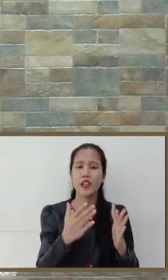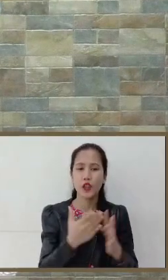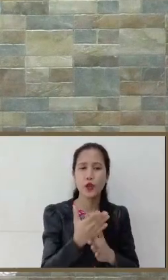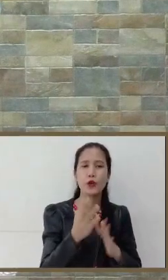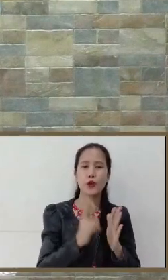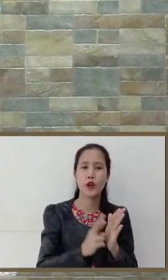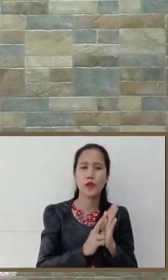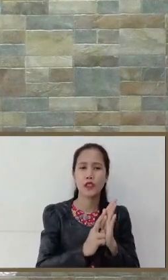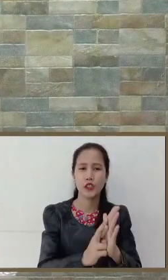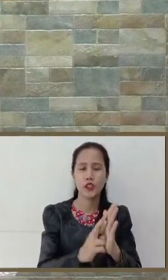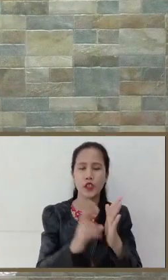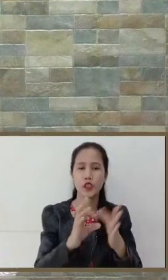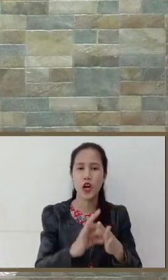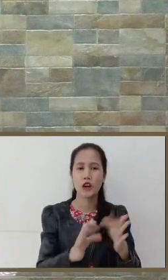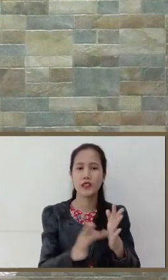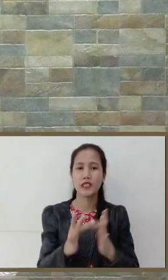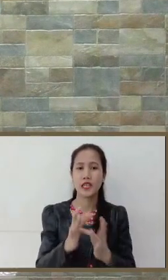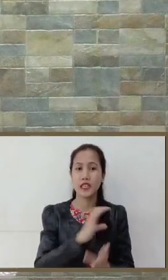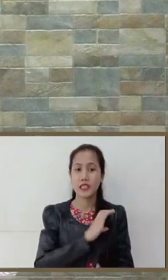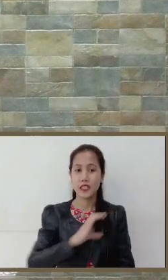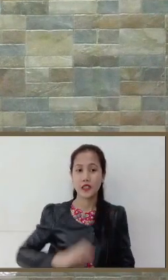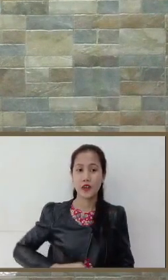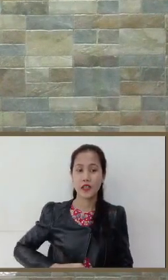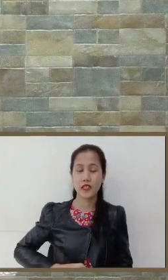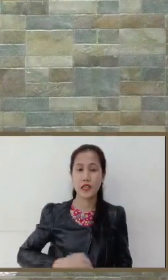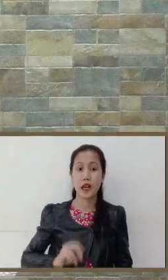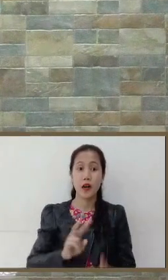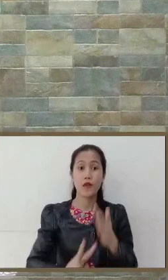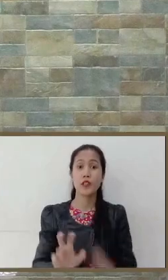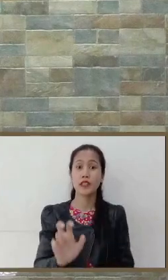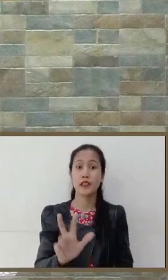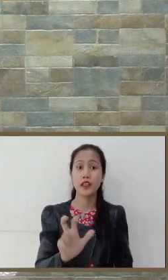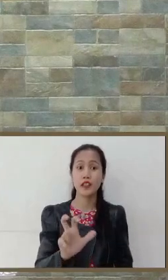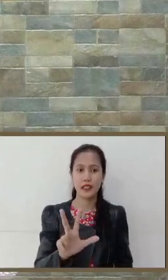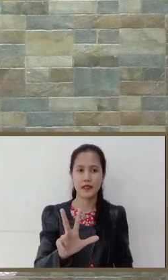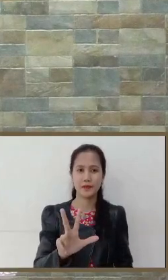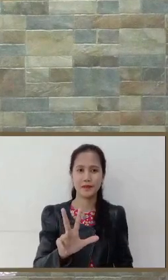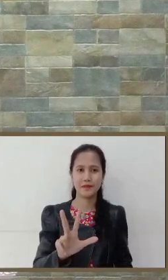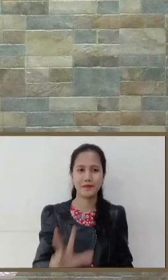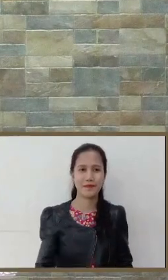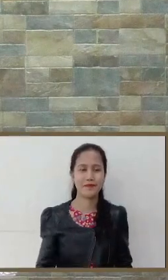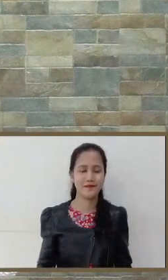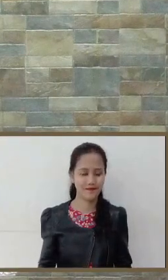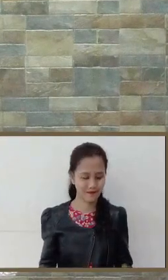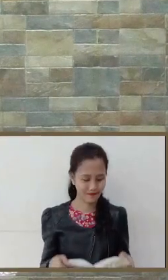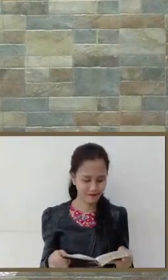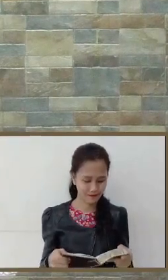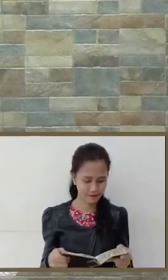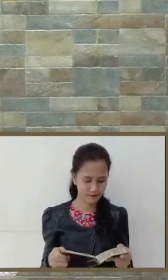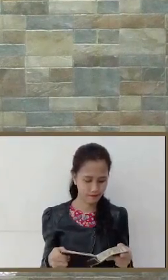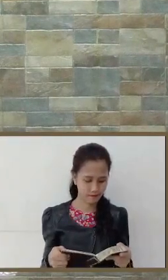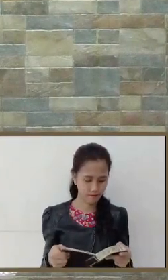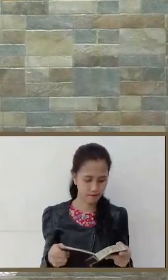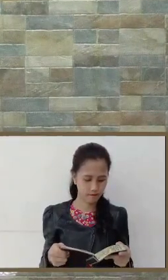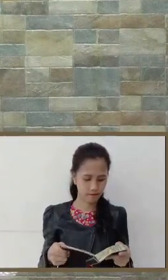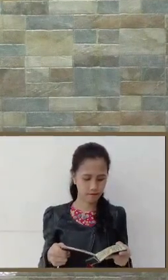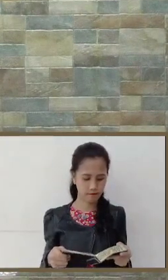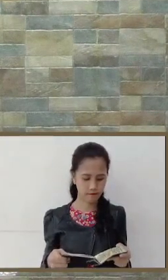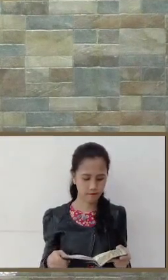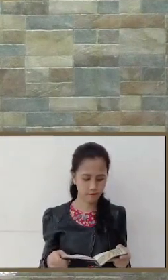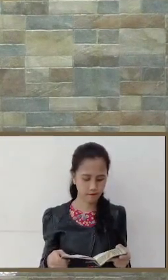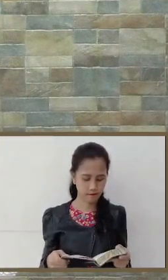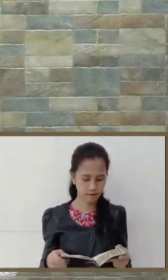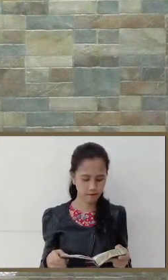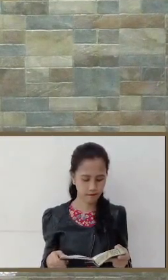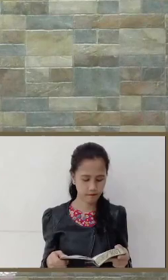the Lord Jesus Christ. And verse number 13, "For ye have heard of my conversation in time past." Narinig niyo ang